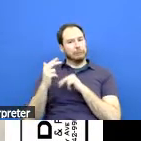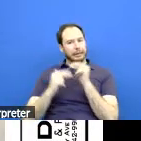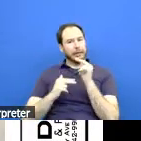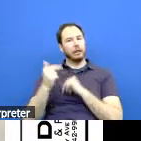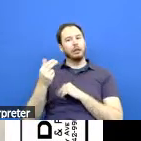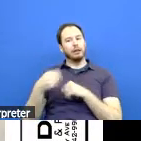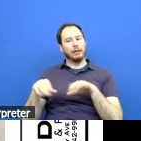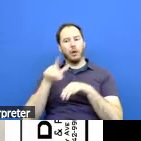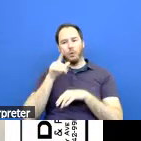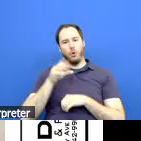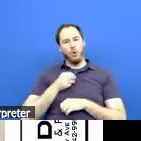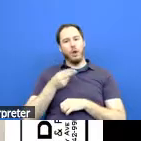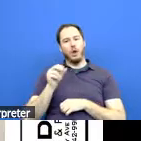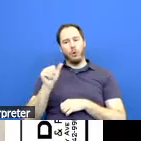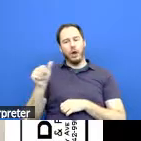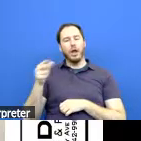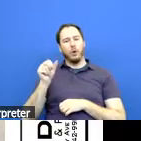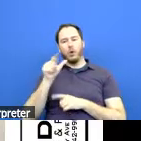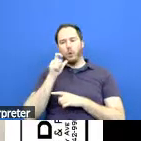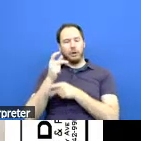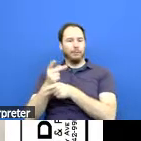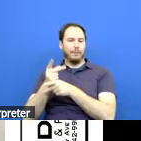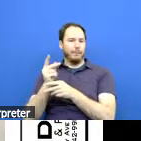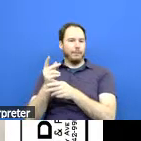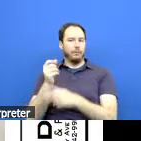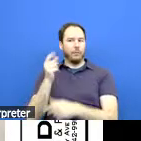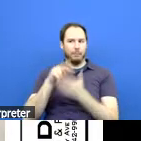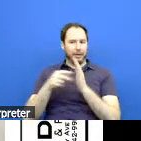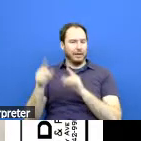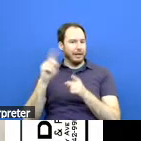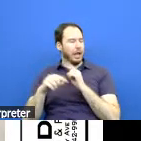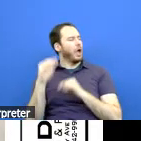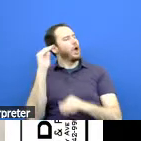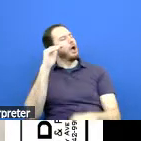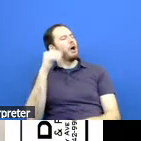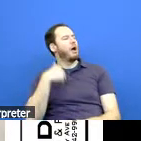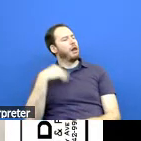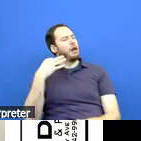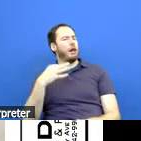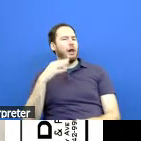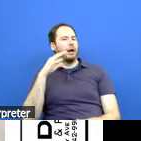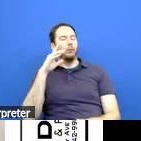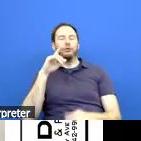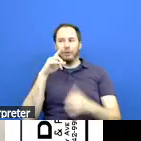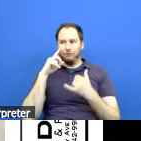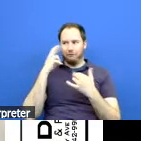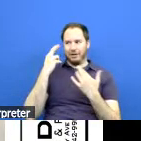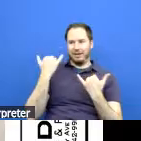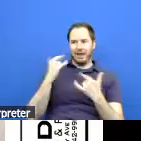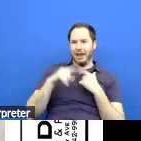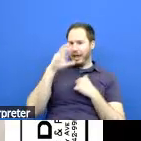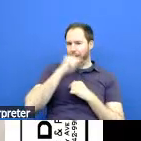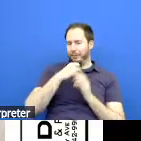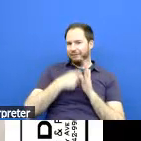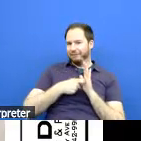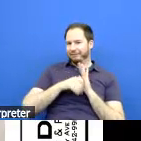HOA pays it. But that also goes back to why he can't really guesstimate what those fees are going to be, because that's some of what the HOA